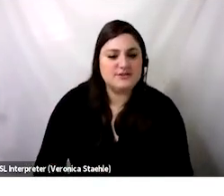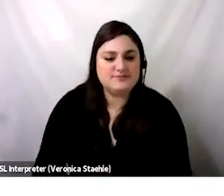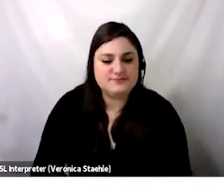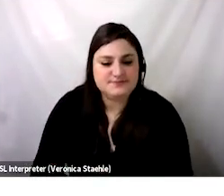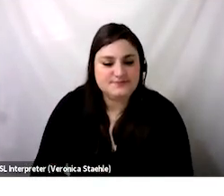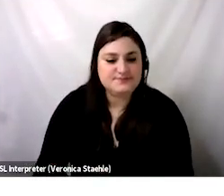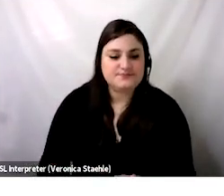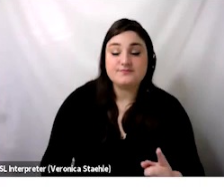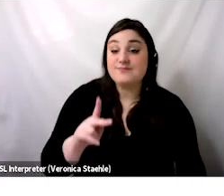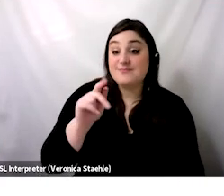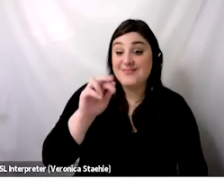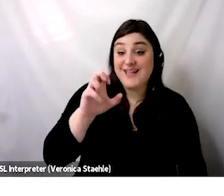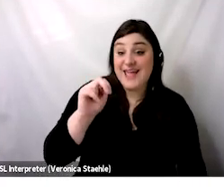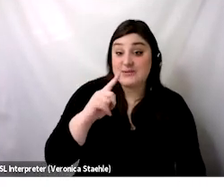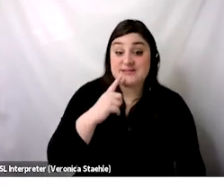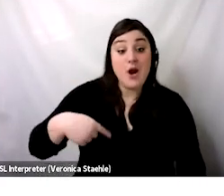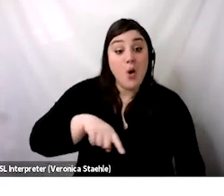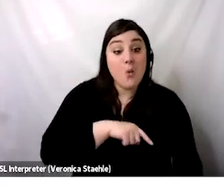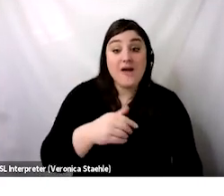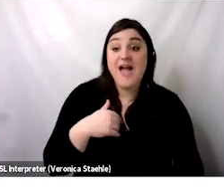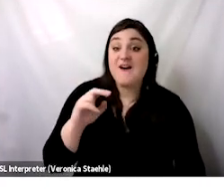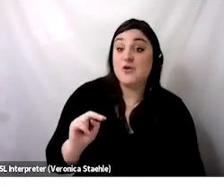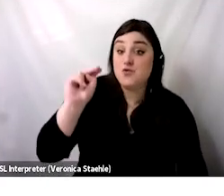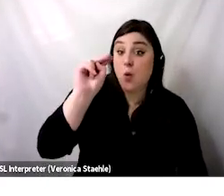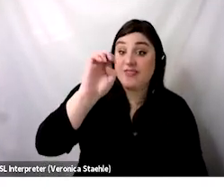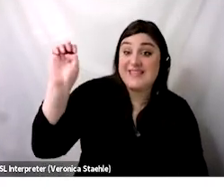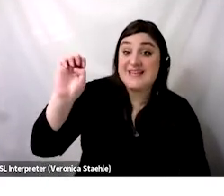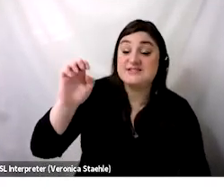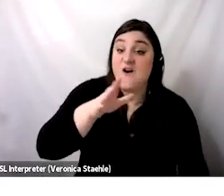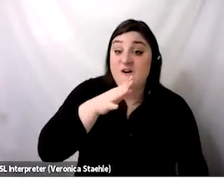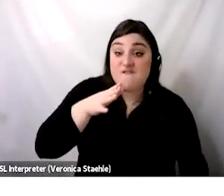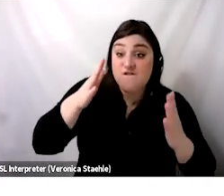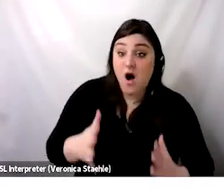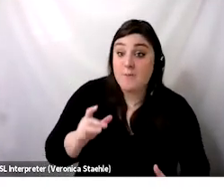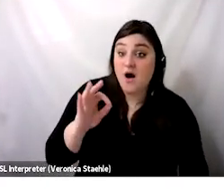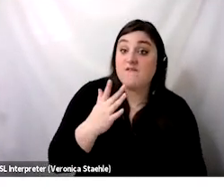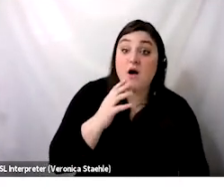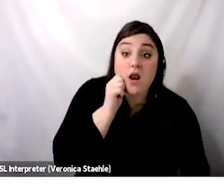the Northeast Farmers of Color. It's called NEFA, Northeast Farmers of Color